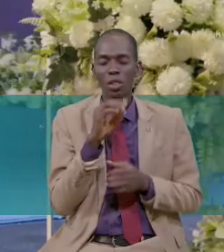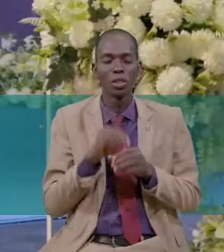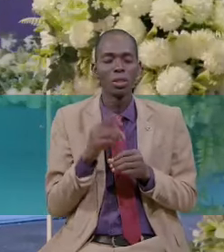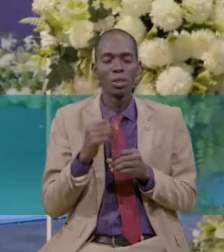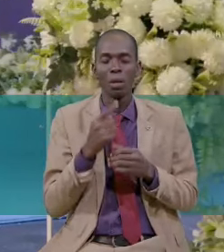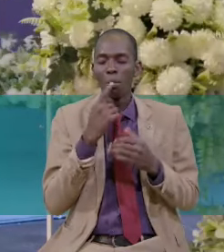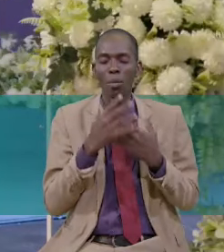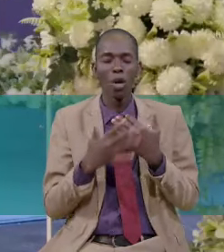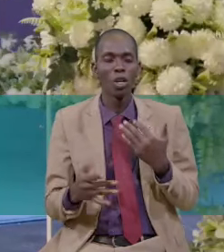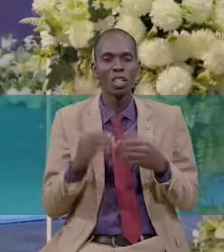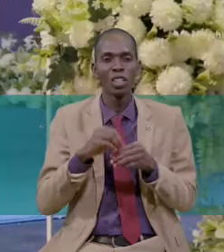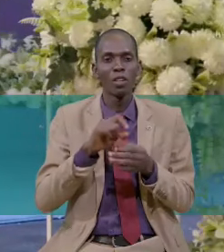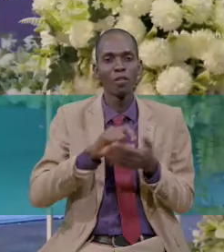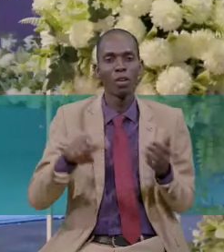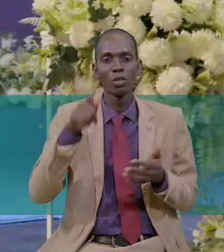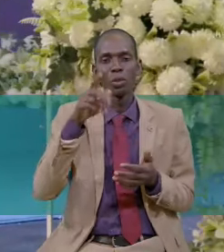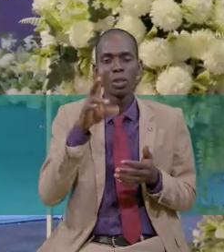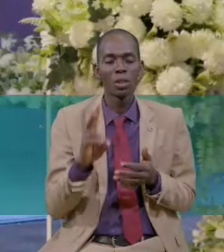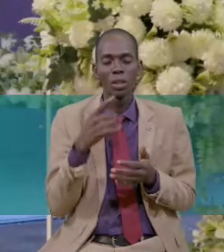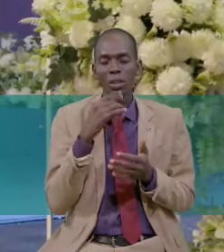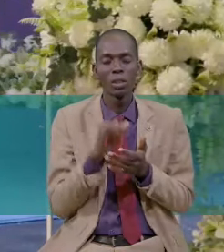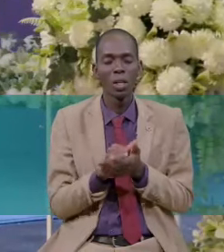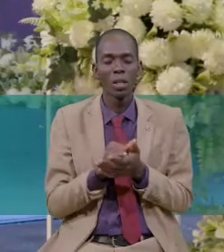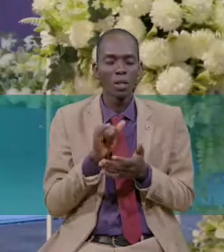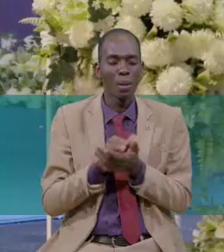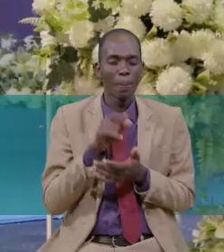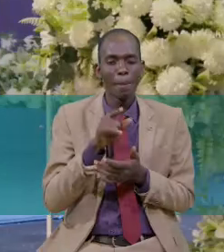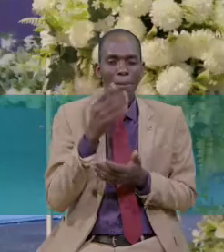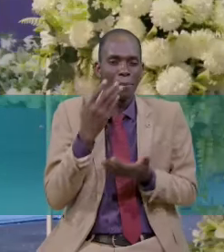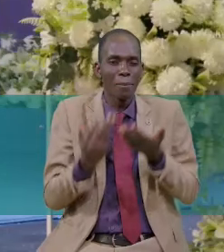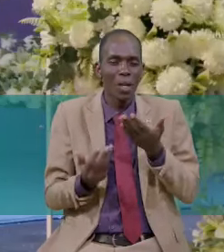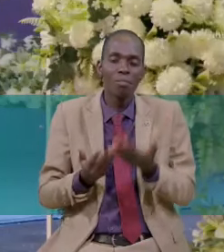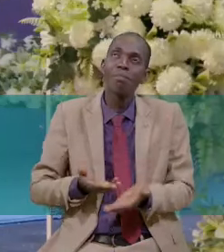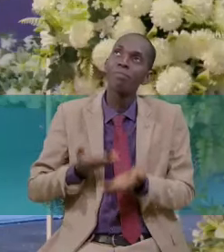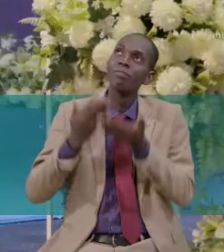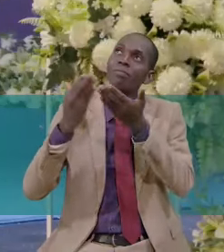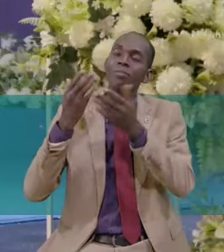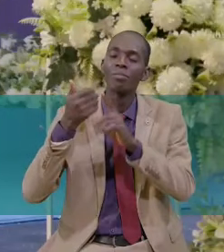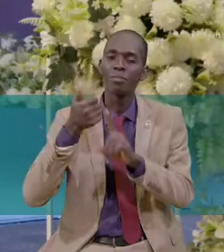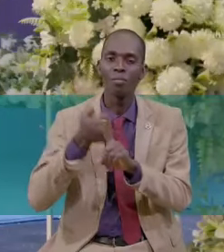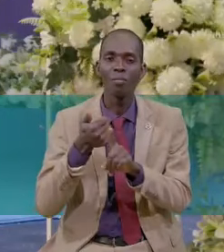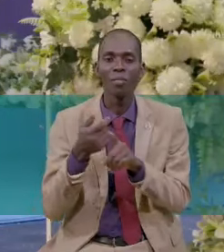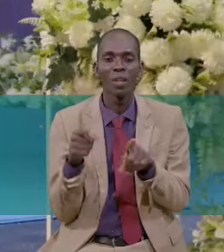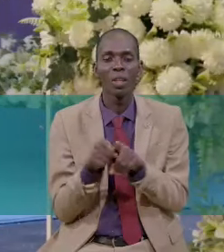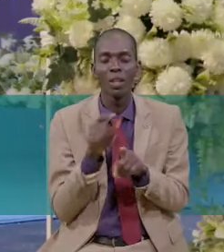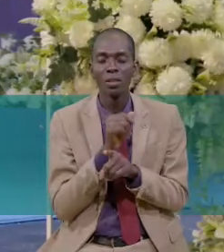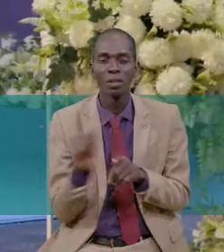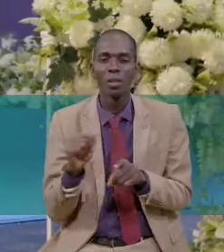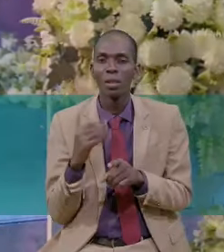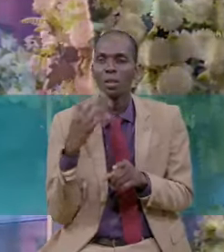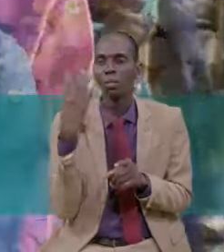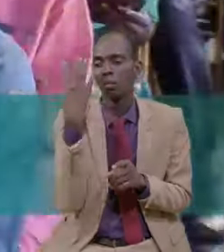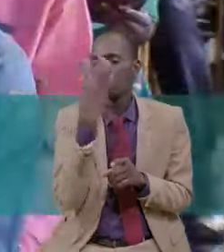verse 27, that he might present it to himself, a glorious church. A